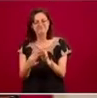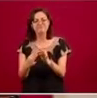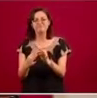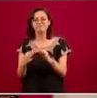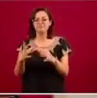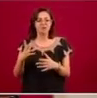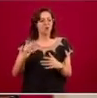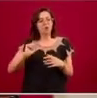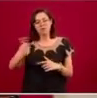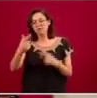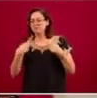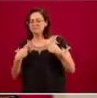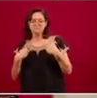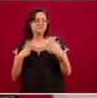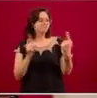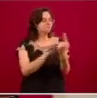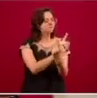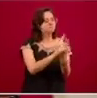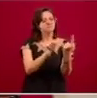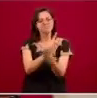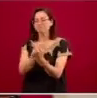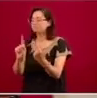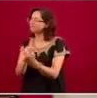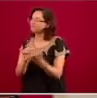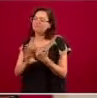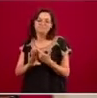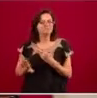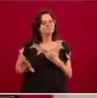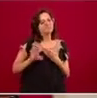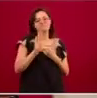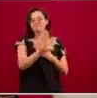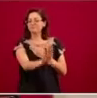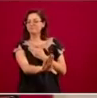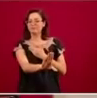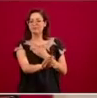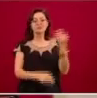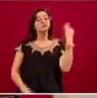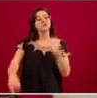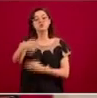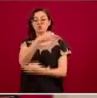days to do something about this.